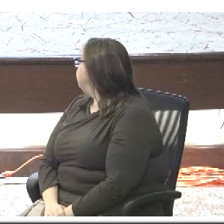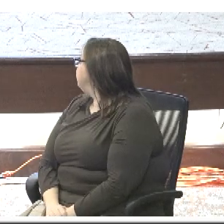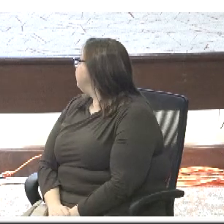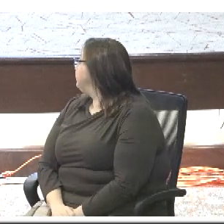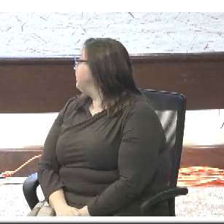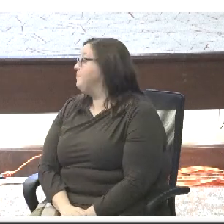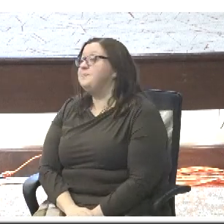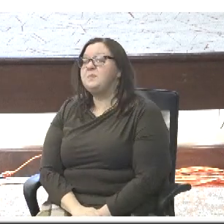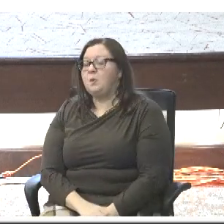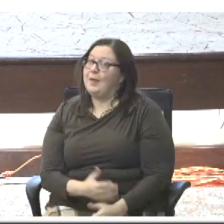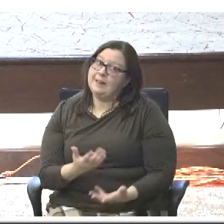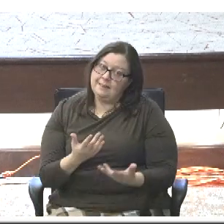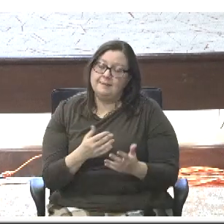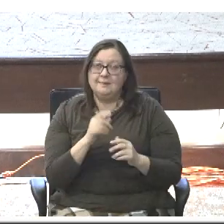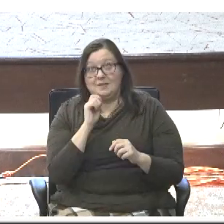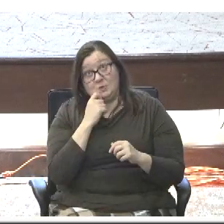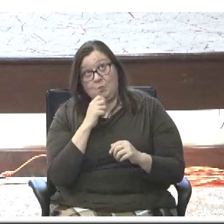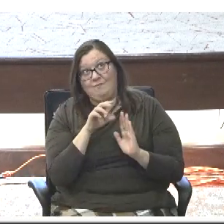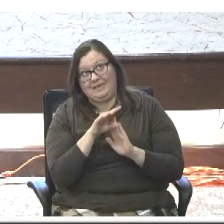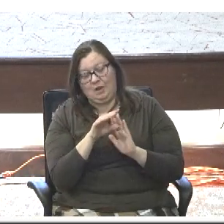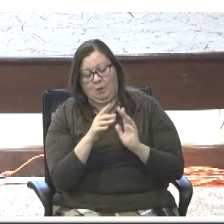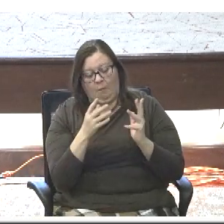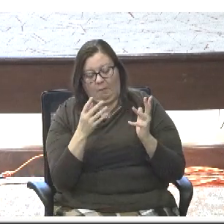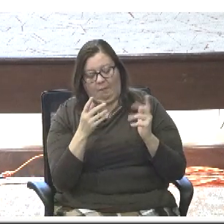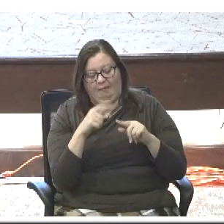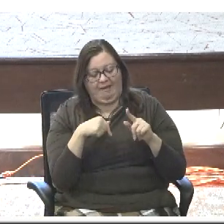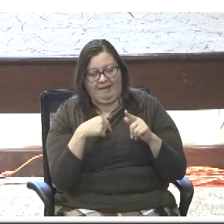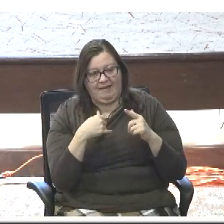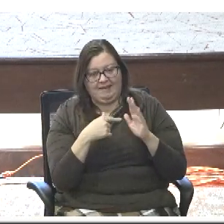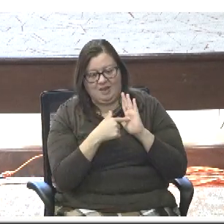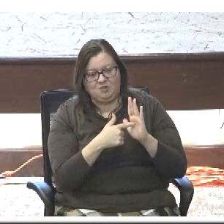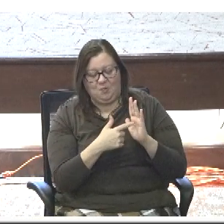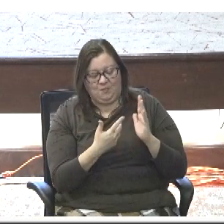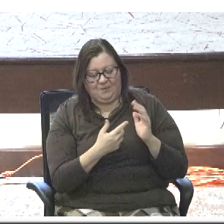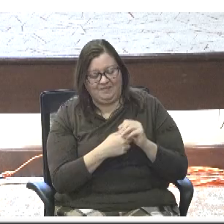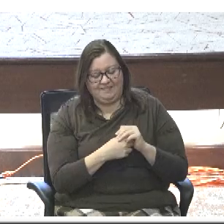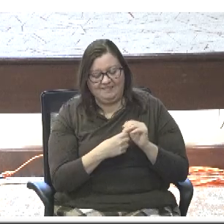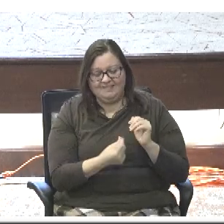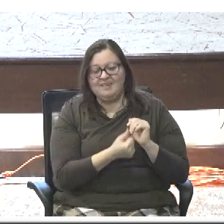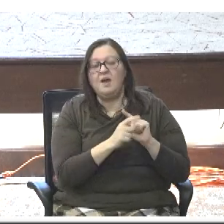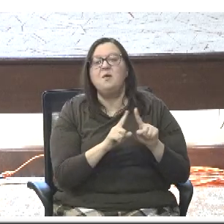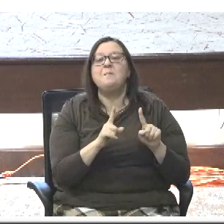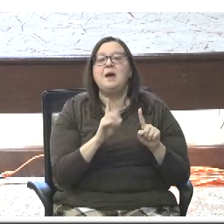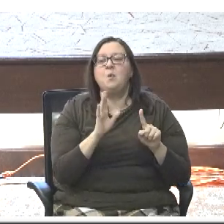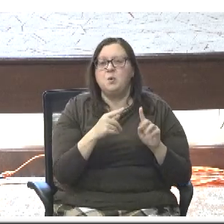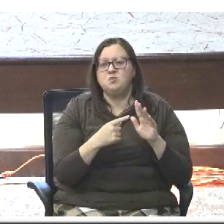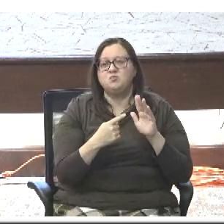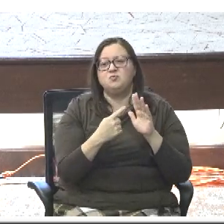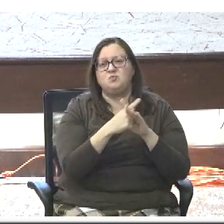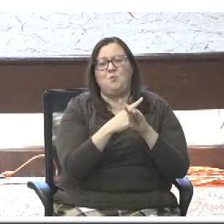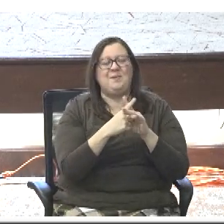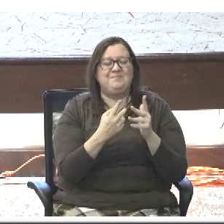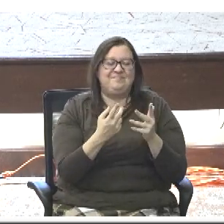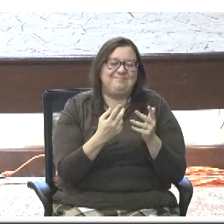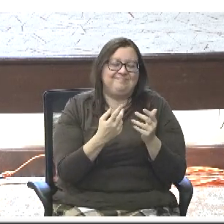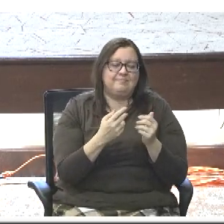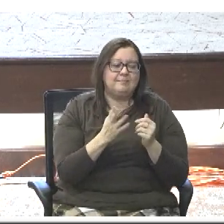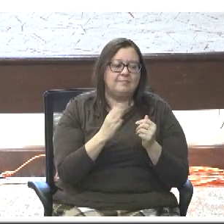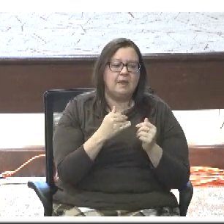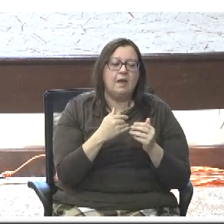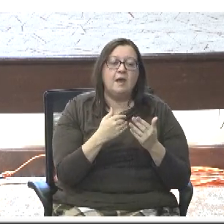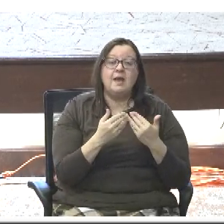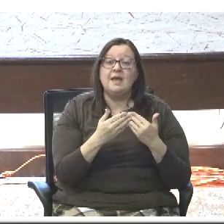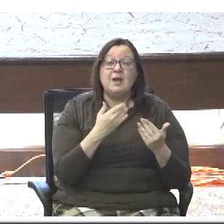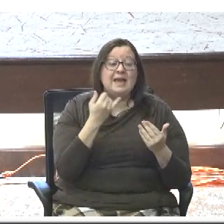So there's a really neat video here, and it should be coming up, but it just shows that